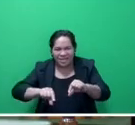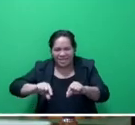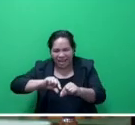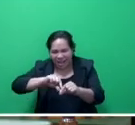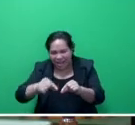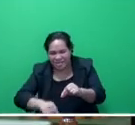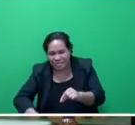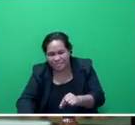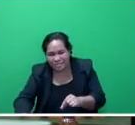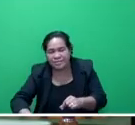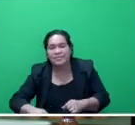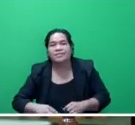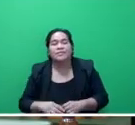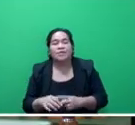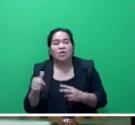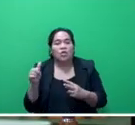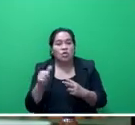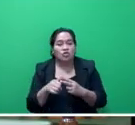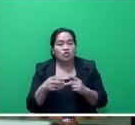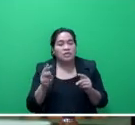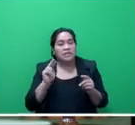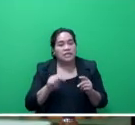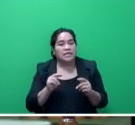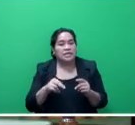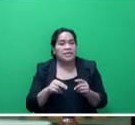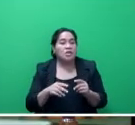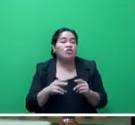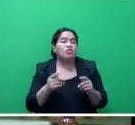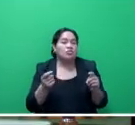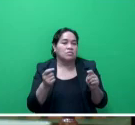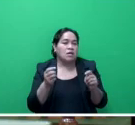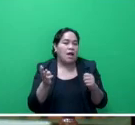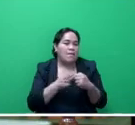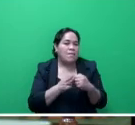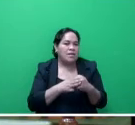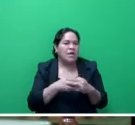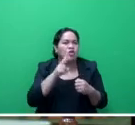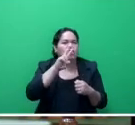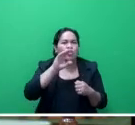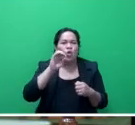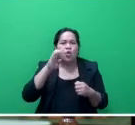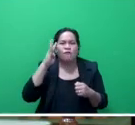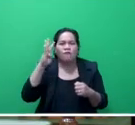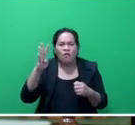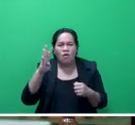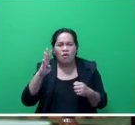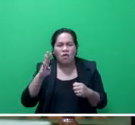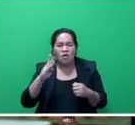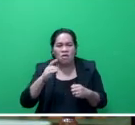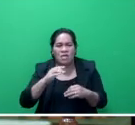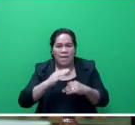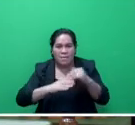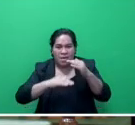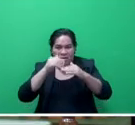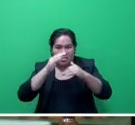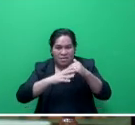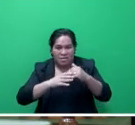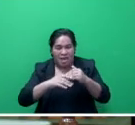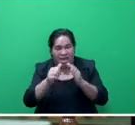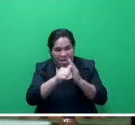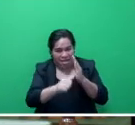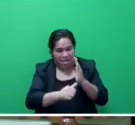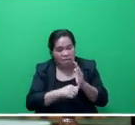Management Amendment Bill to amend and update the Financial Management Act of 2004. The amendment bill strengthens controls,